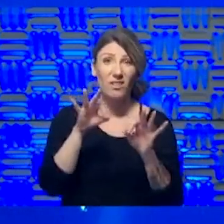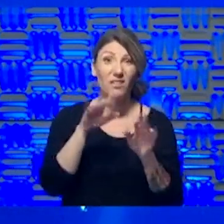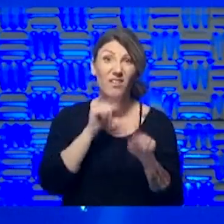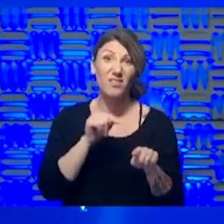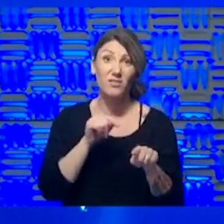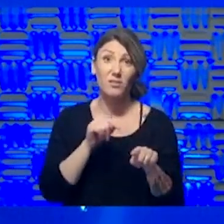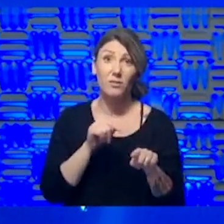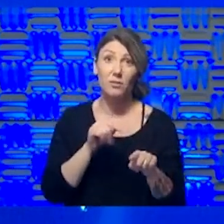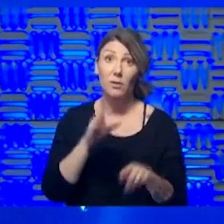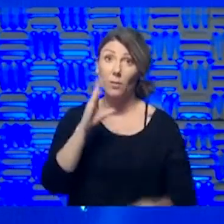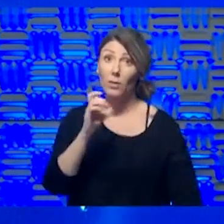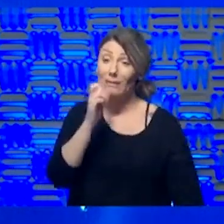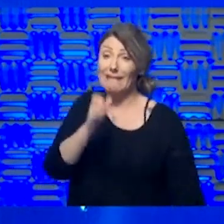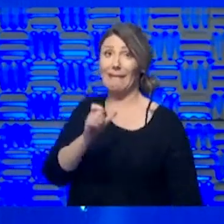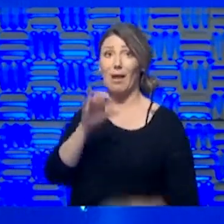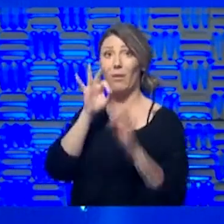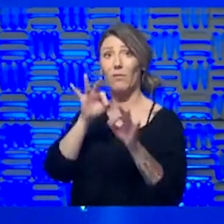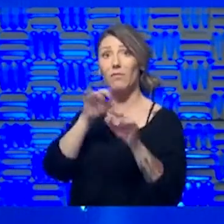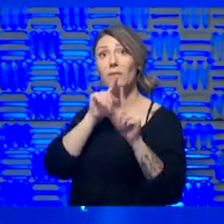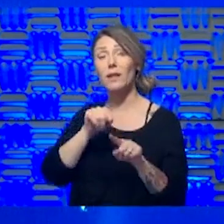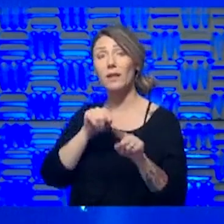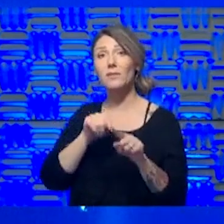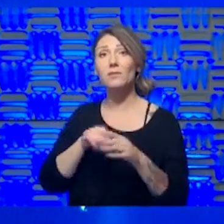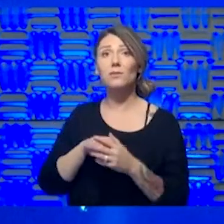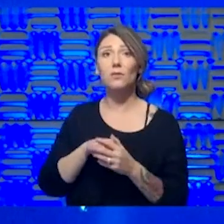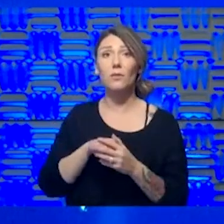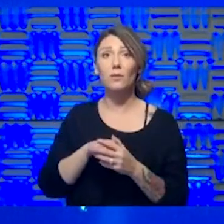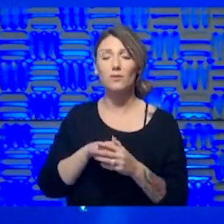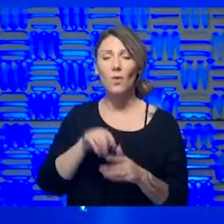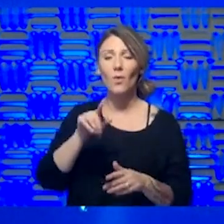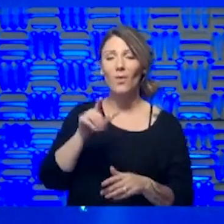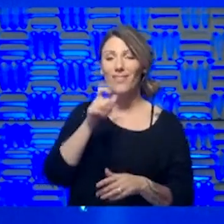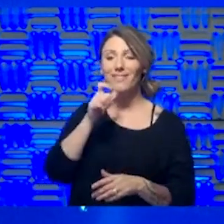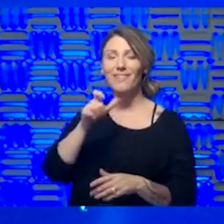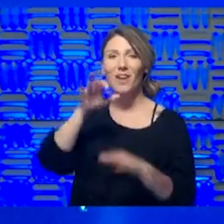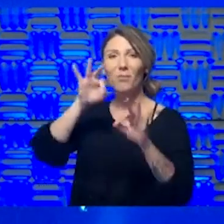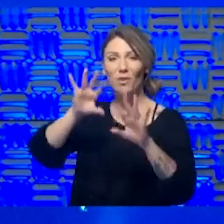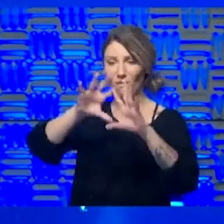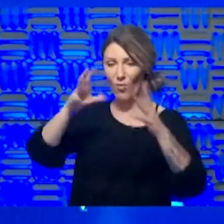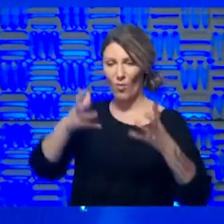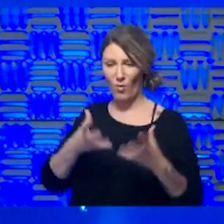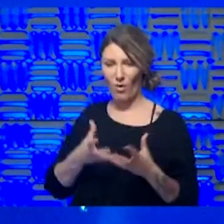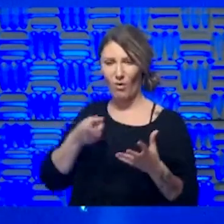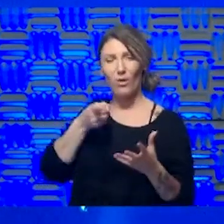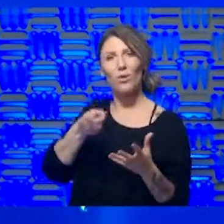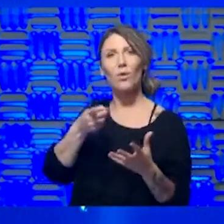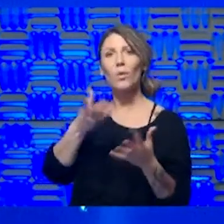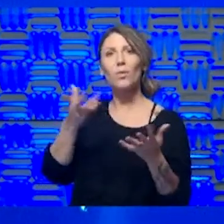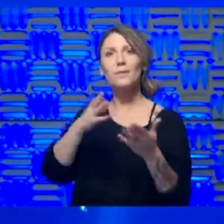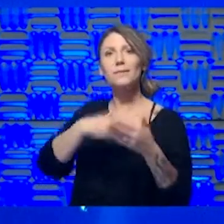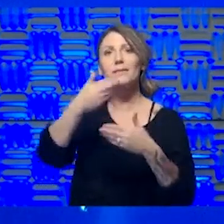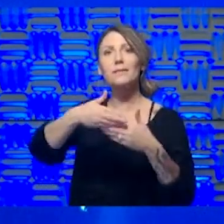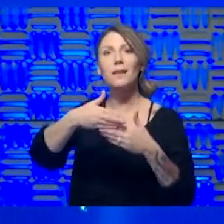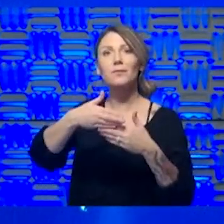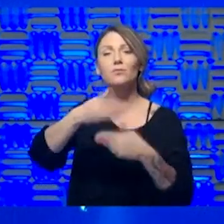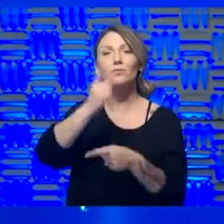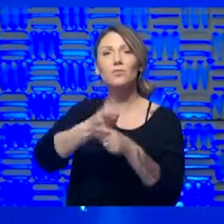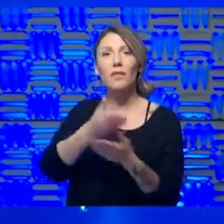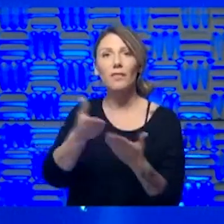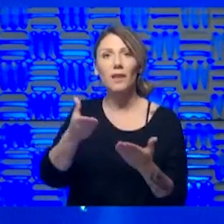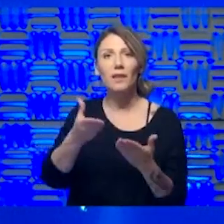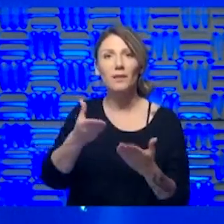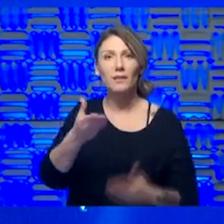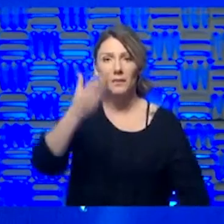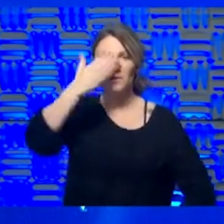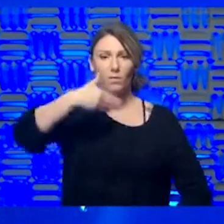answers. In that imperfect world, I think you do the next right thing that is in front of